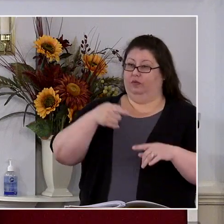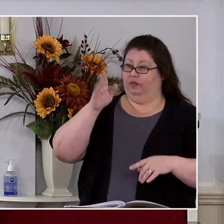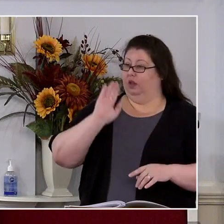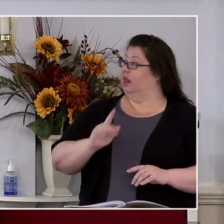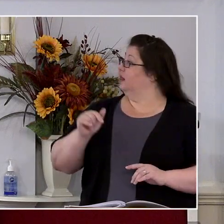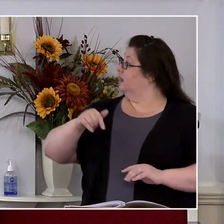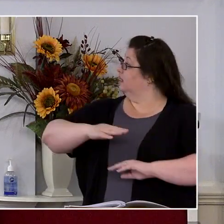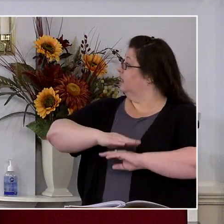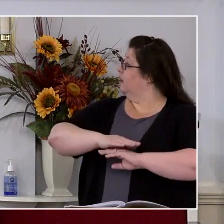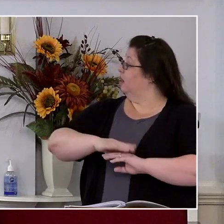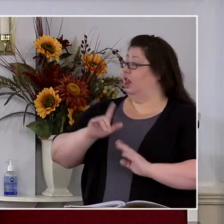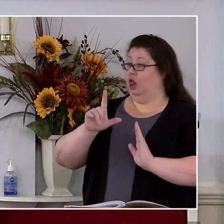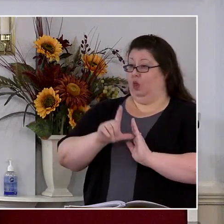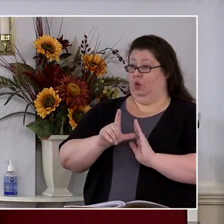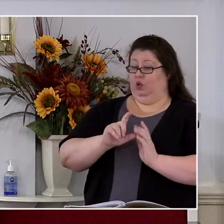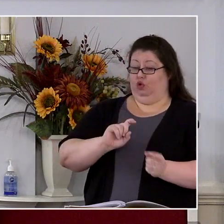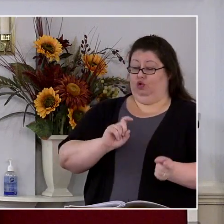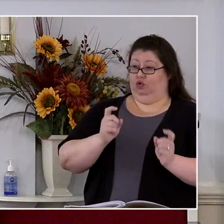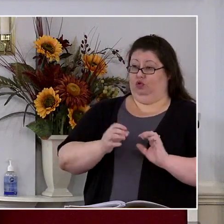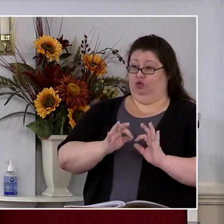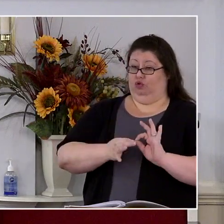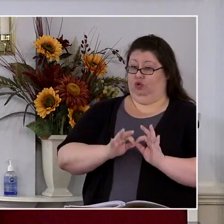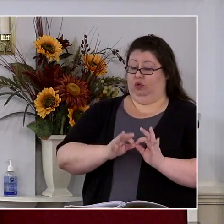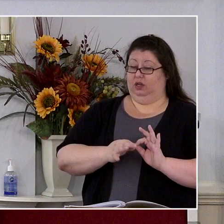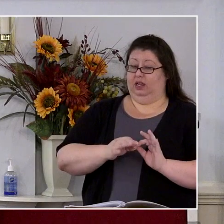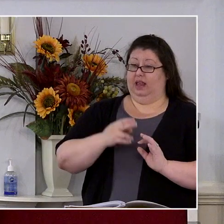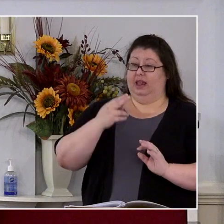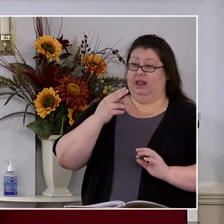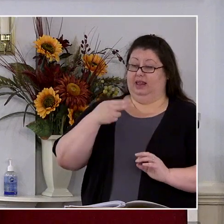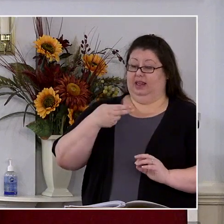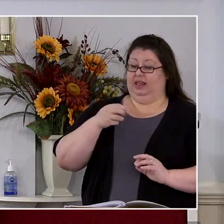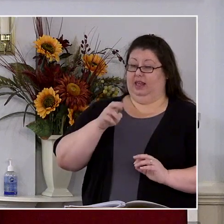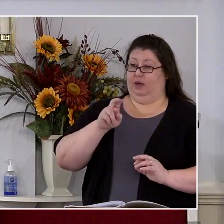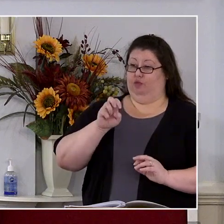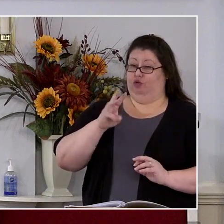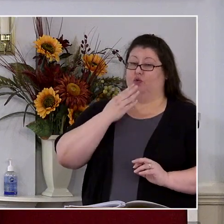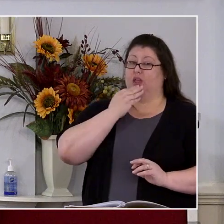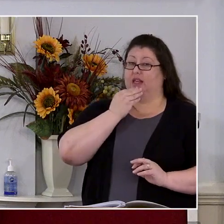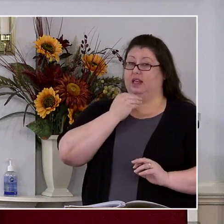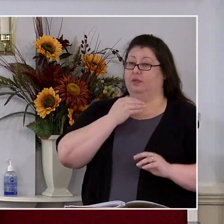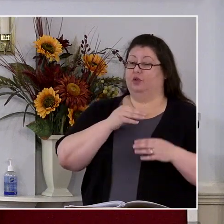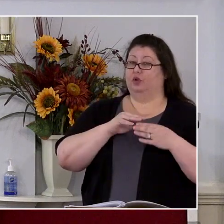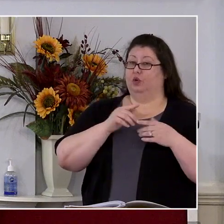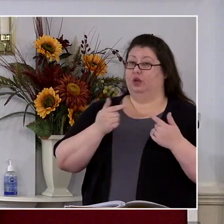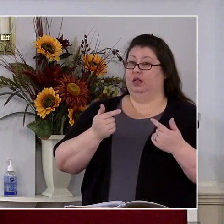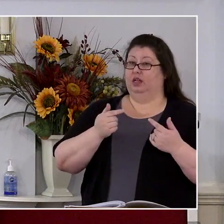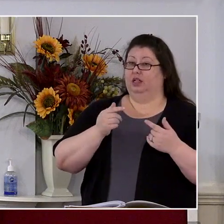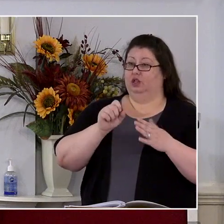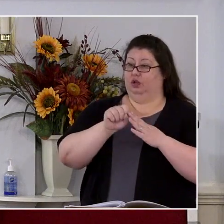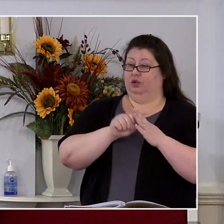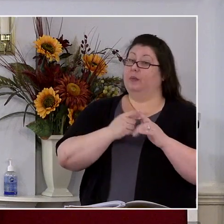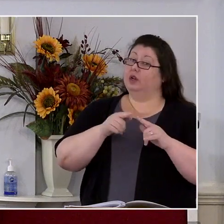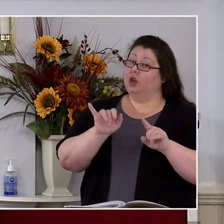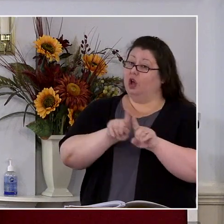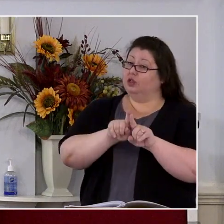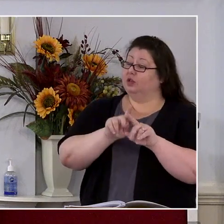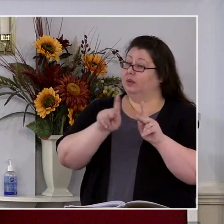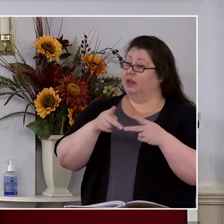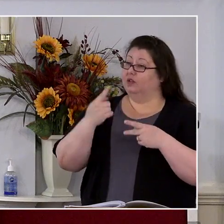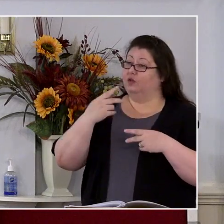this table, Luther translated the Hebrew scriptures, but it was also the place of family meals